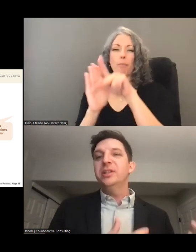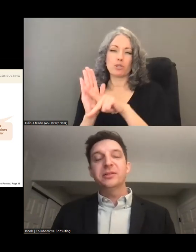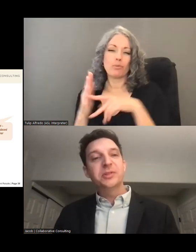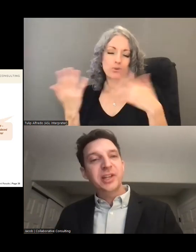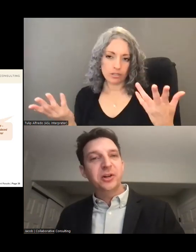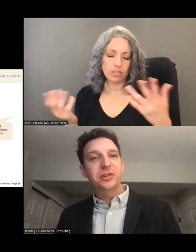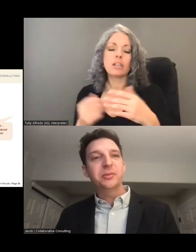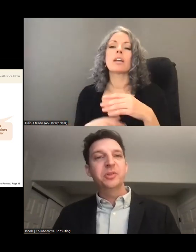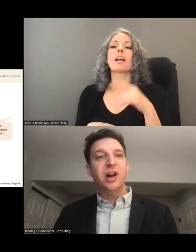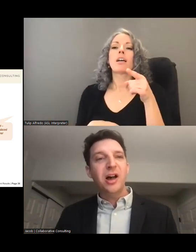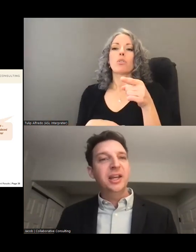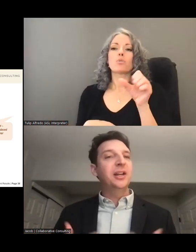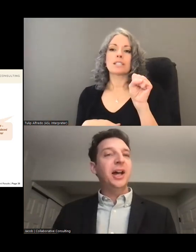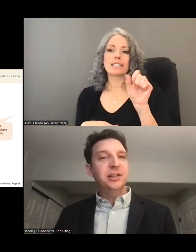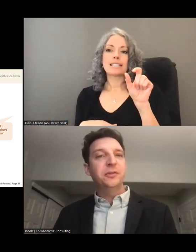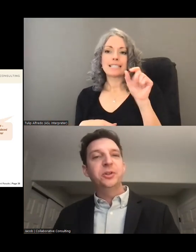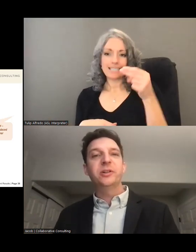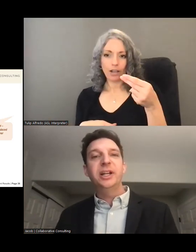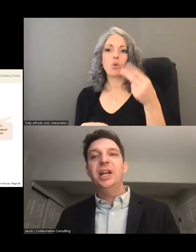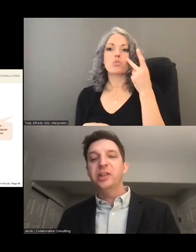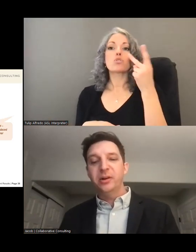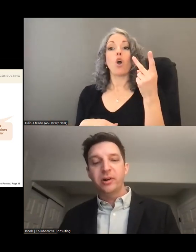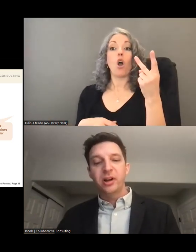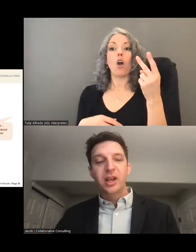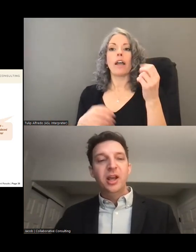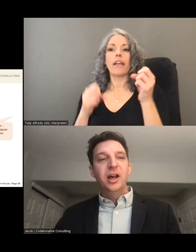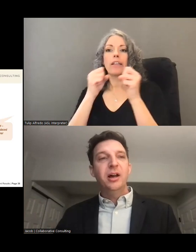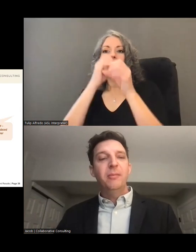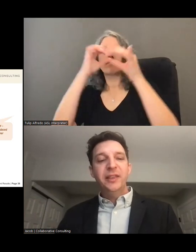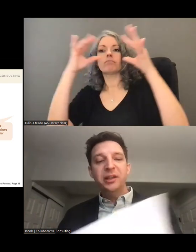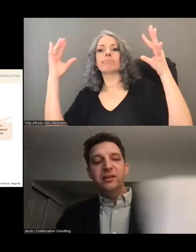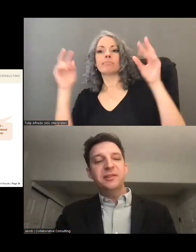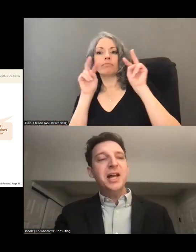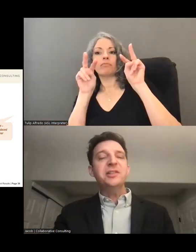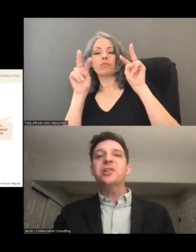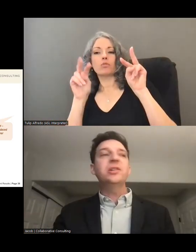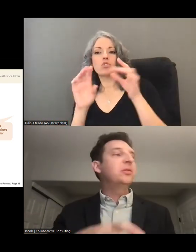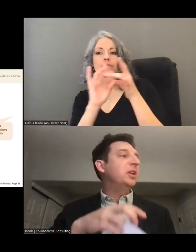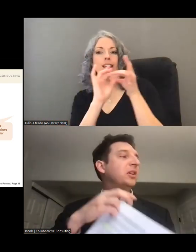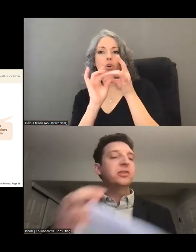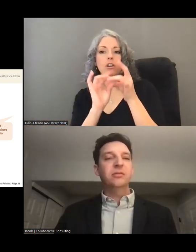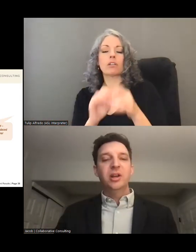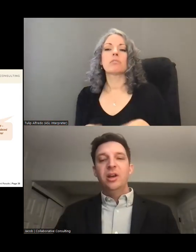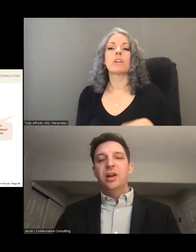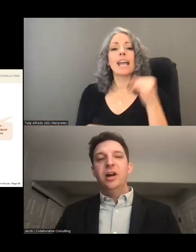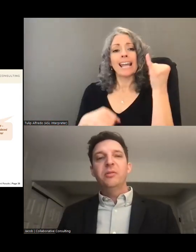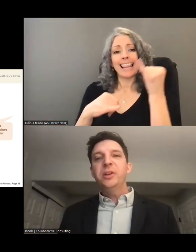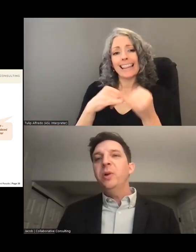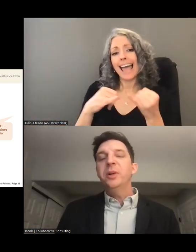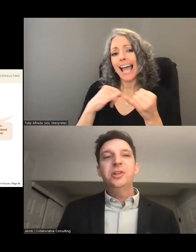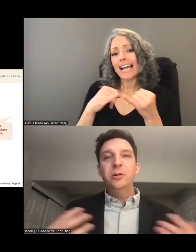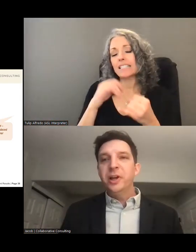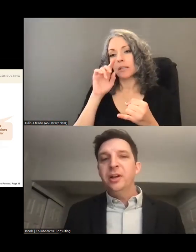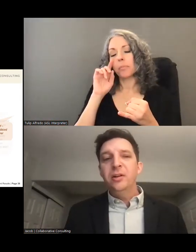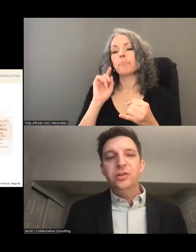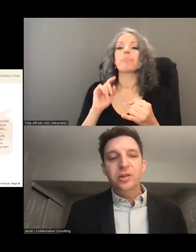these stakeholders saw in an ideal future-ready aging network. And then this last section is really where